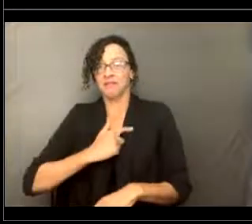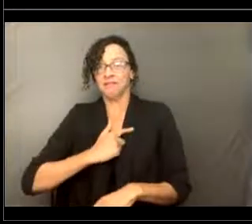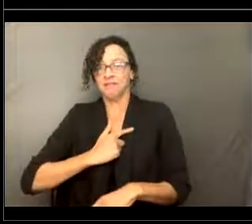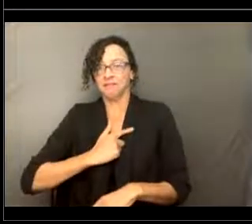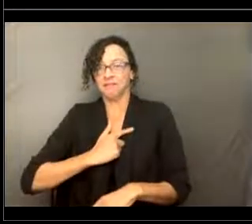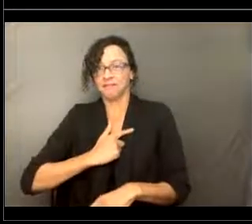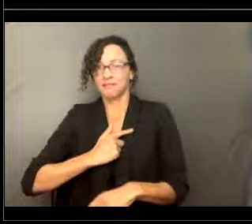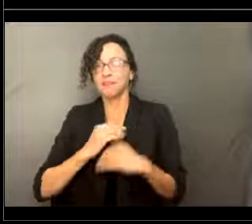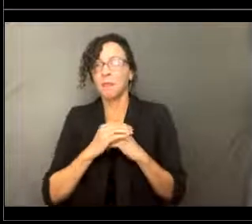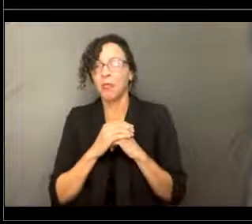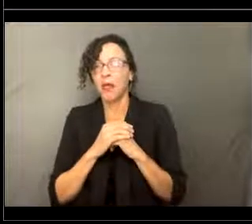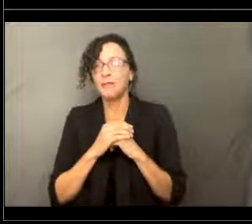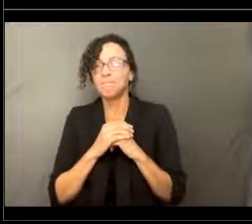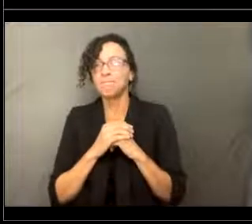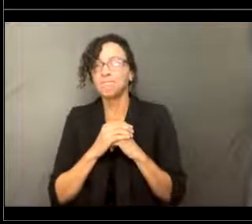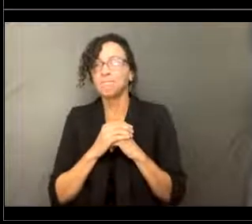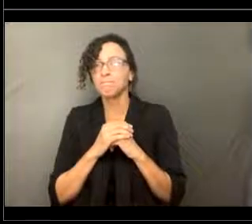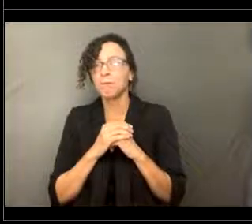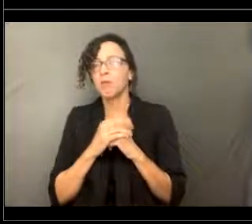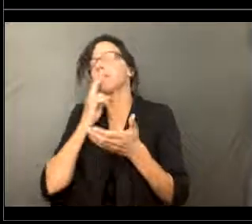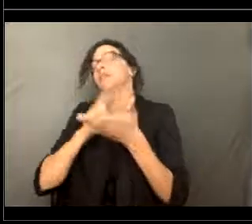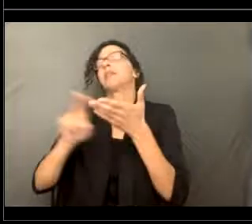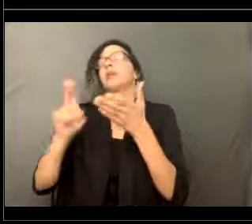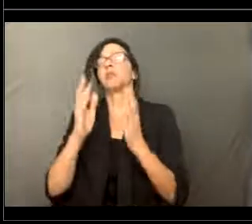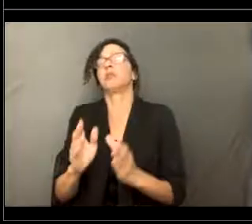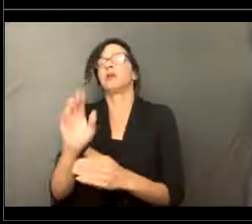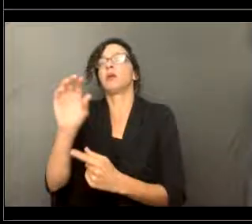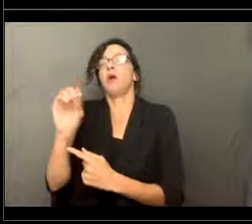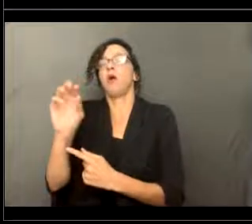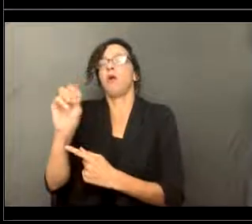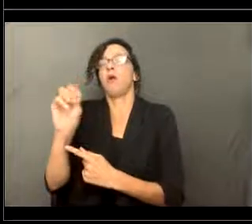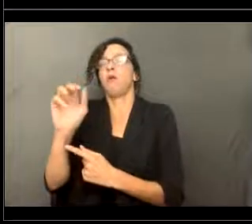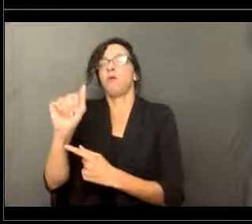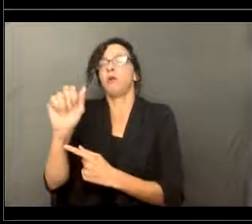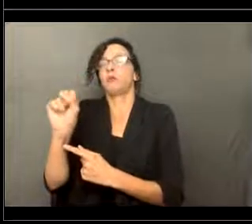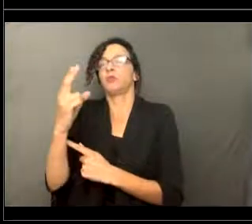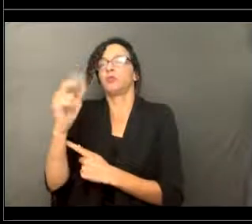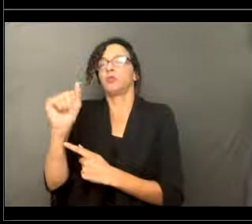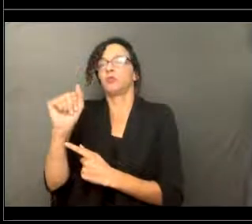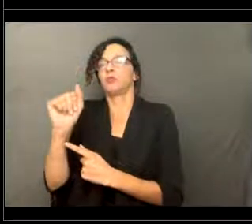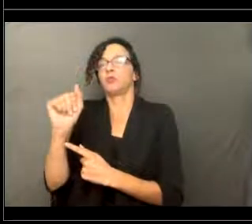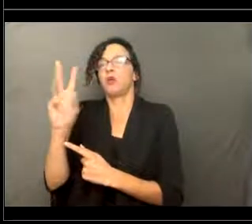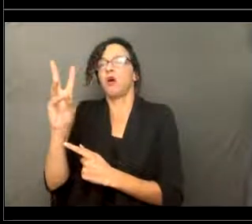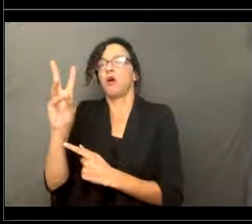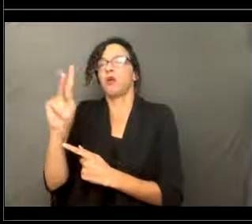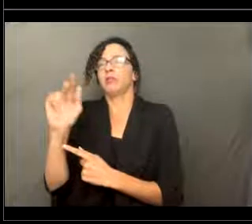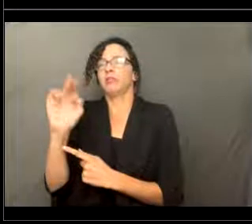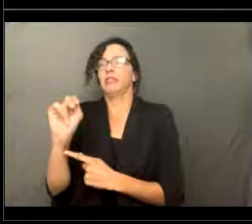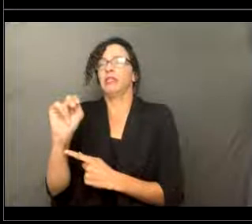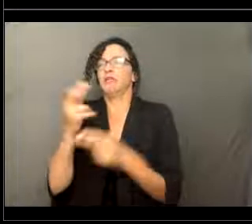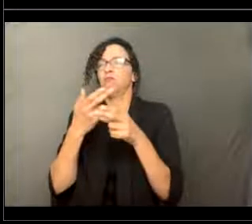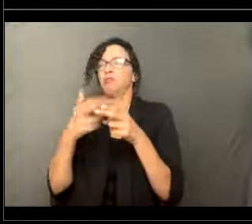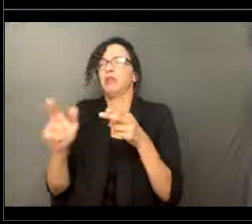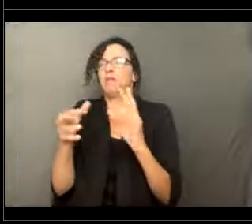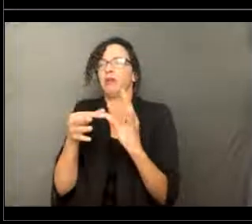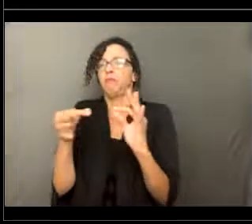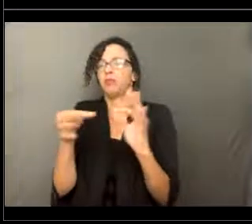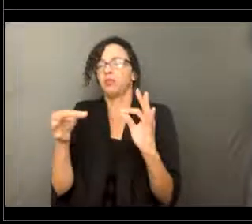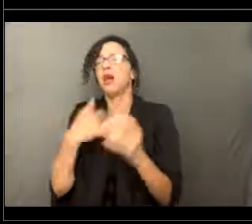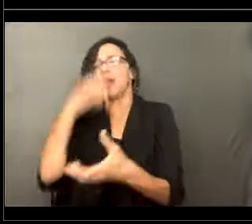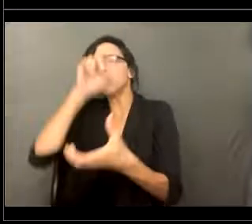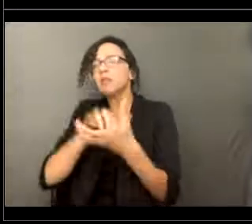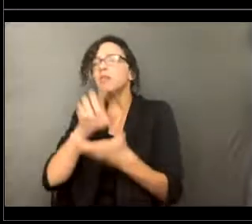Secretary Omashakin briefly mentioned this, and I believe it bears to be said again.